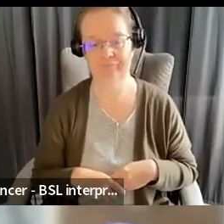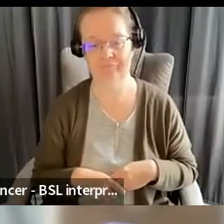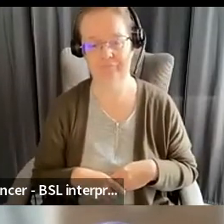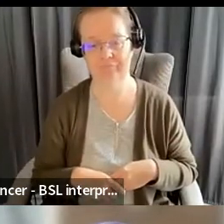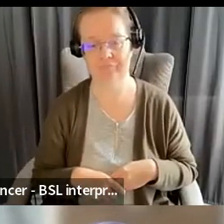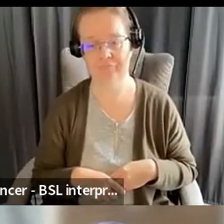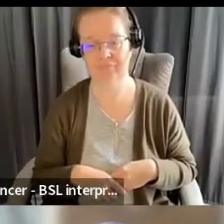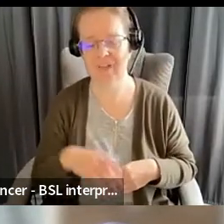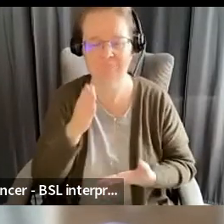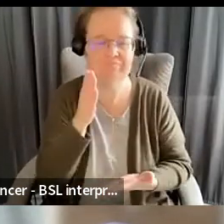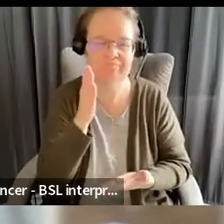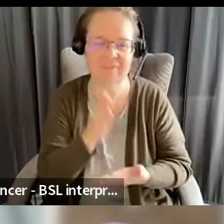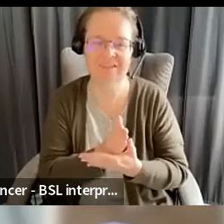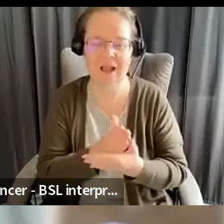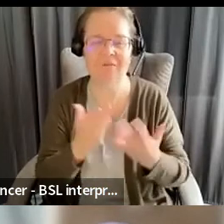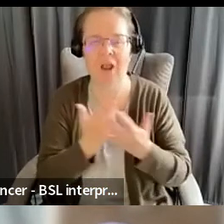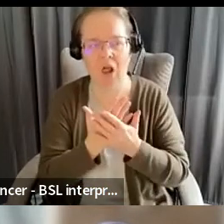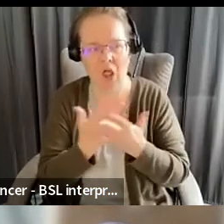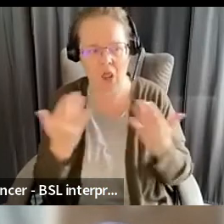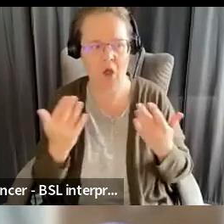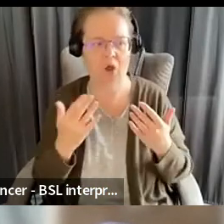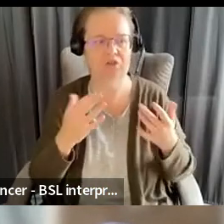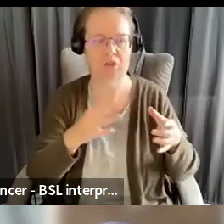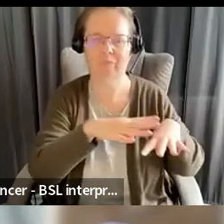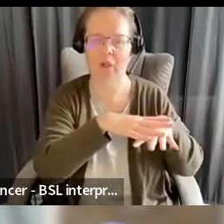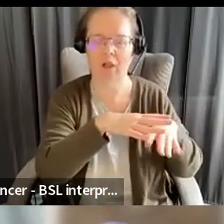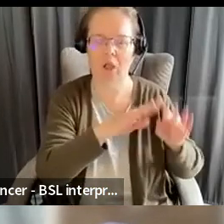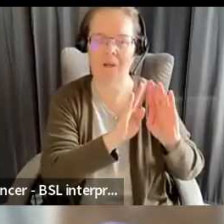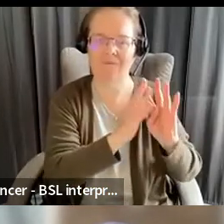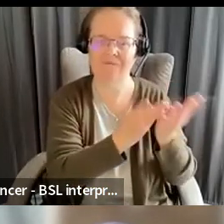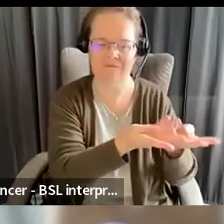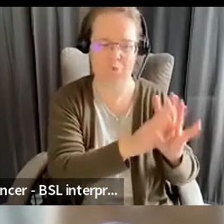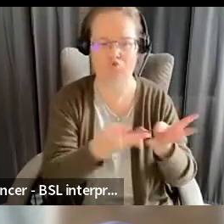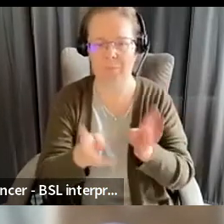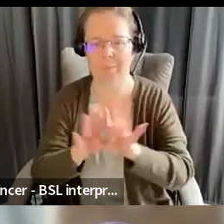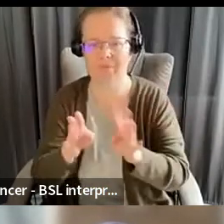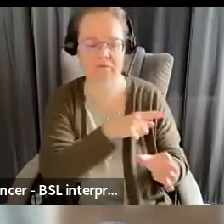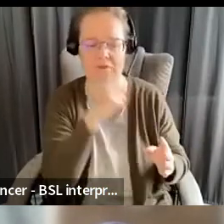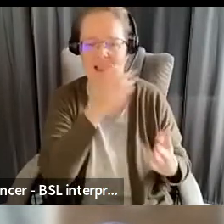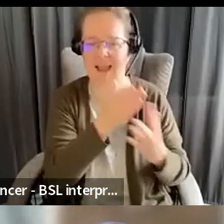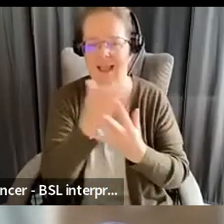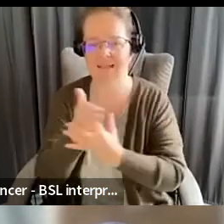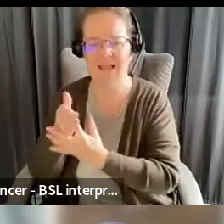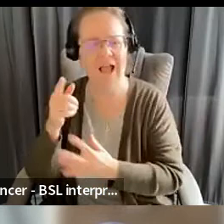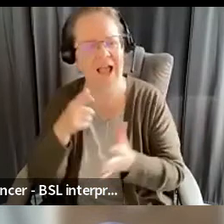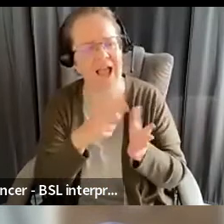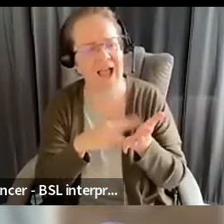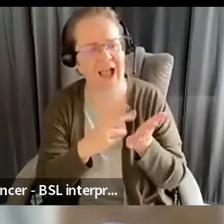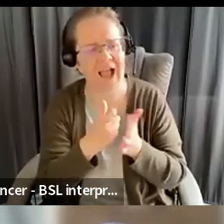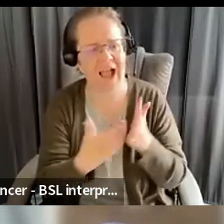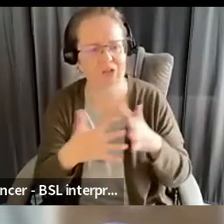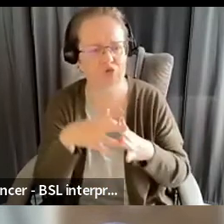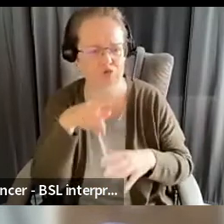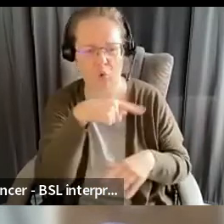there's definitely lots of forums there for people to access. I don't know, Andrew, you obviously work with you on